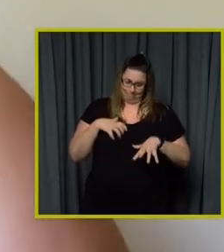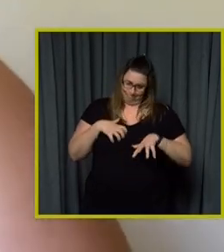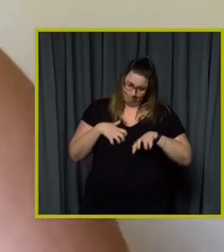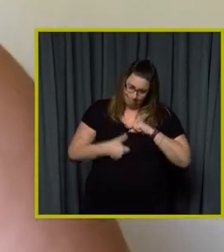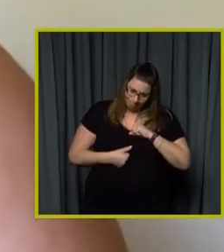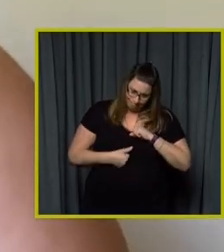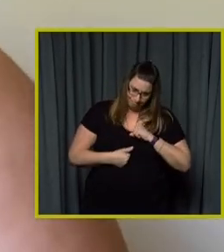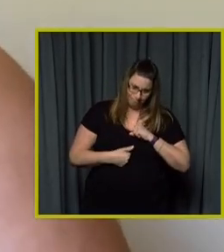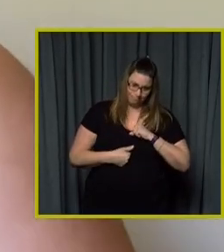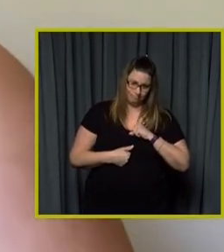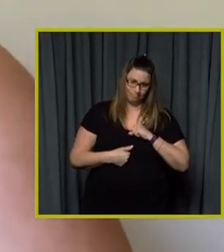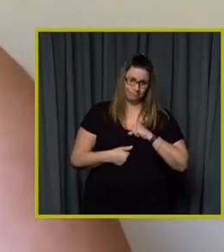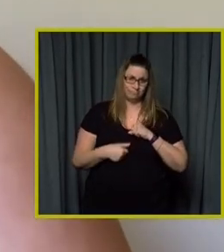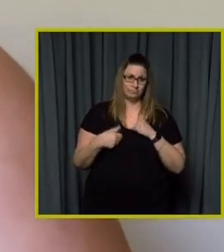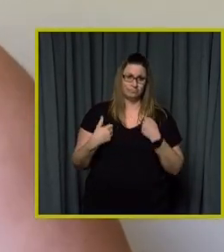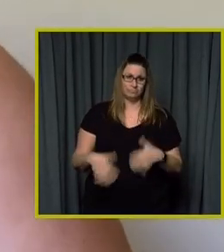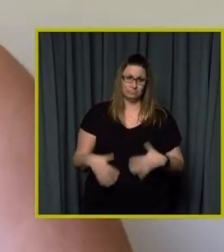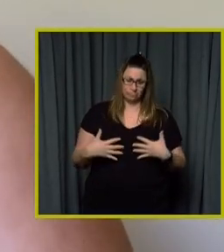I'm just grieving